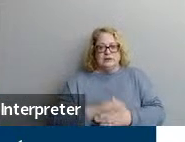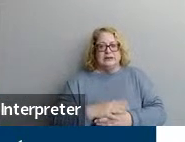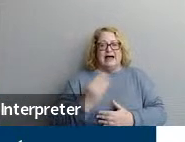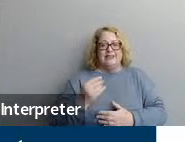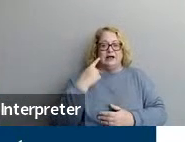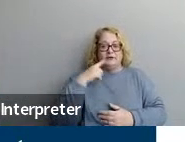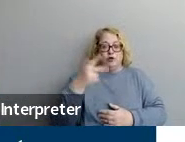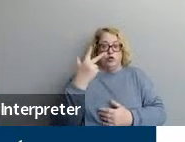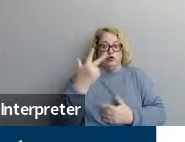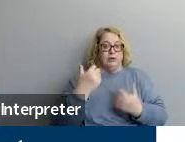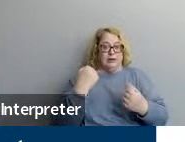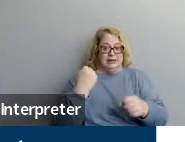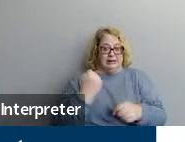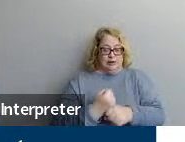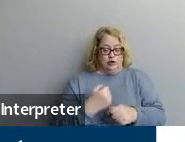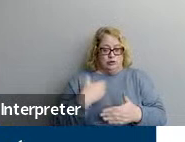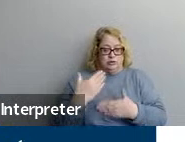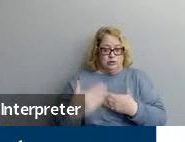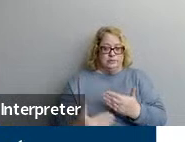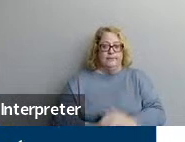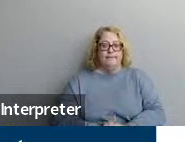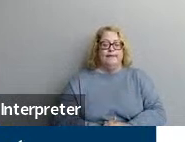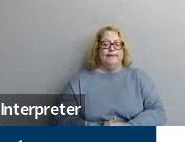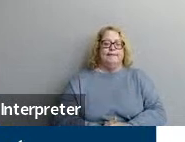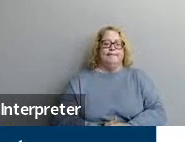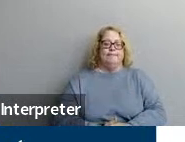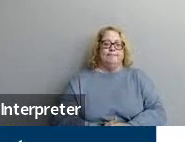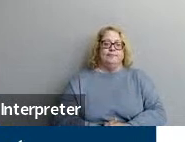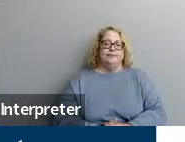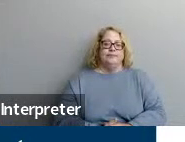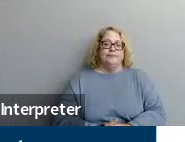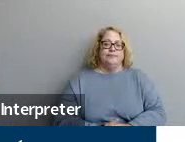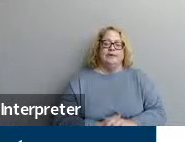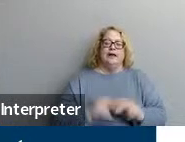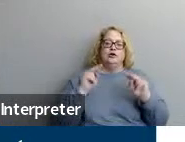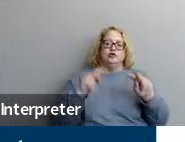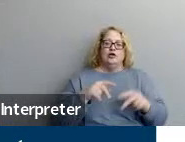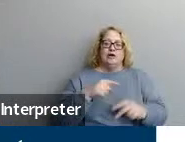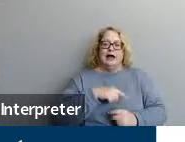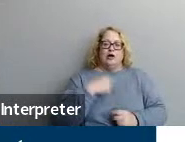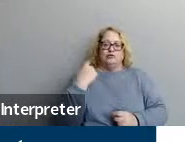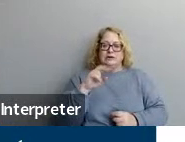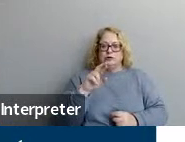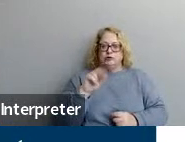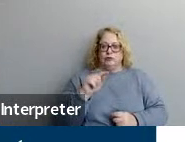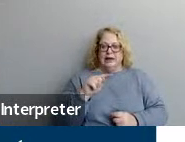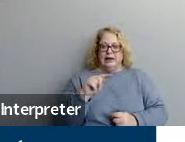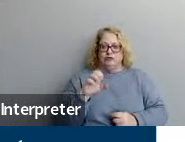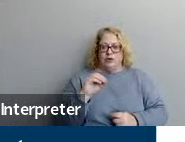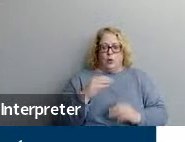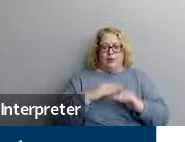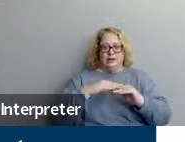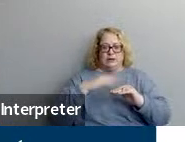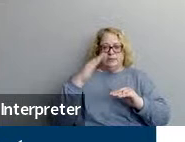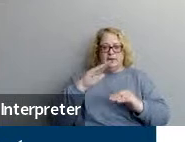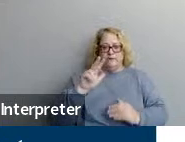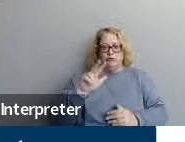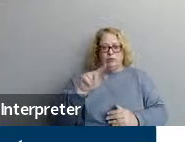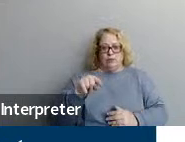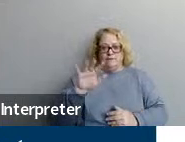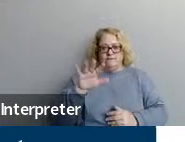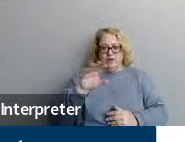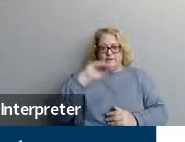3 consecutive years. And it's looking at a risk ratio that is higher than